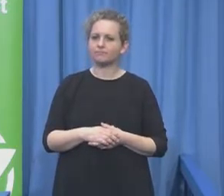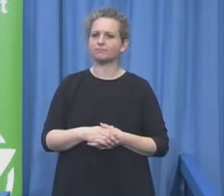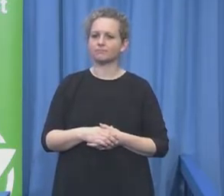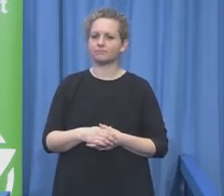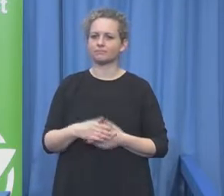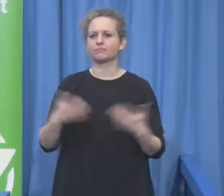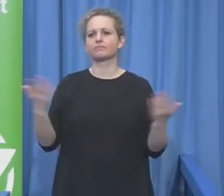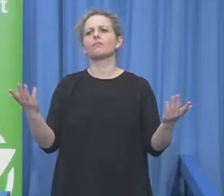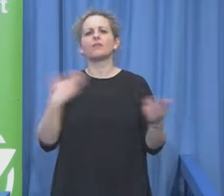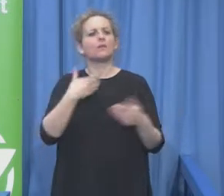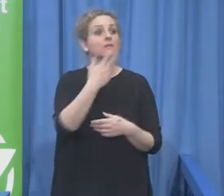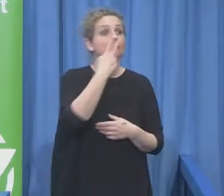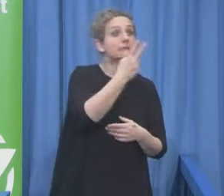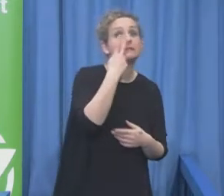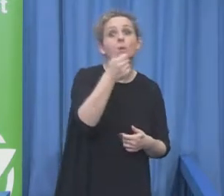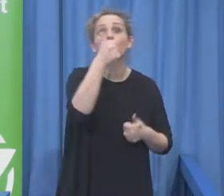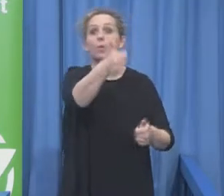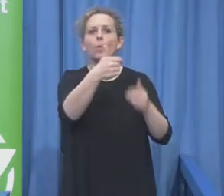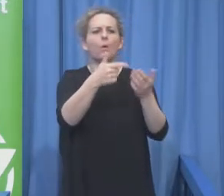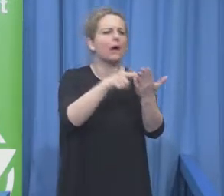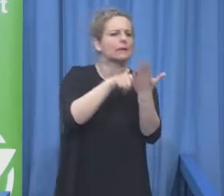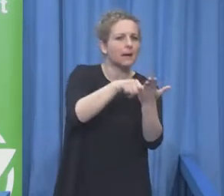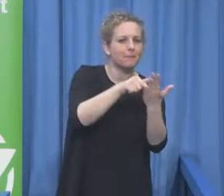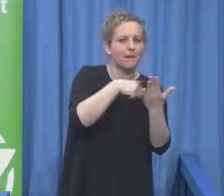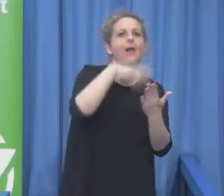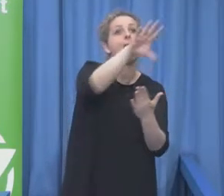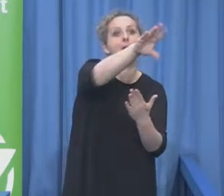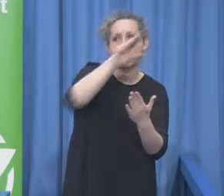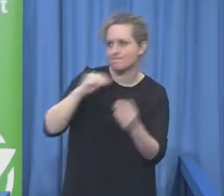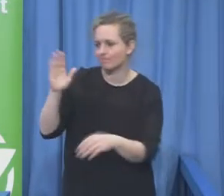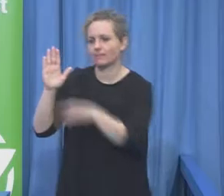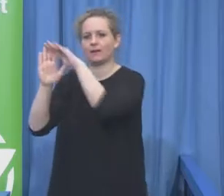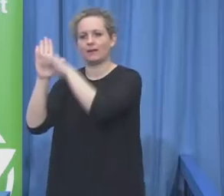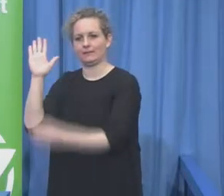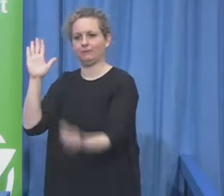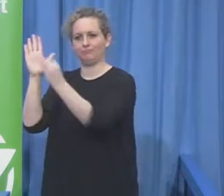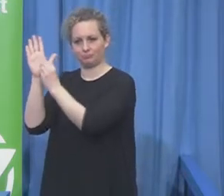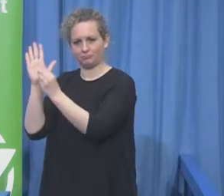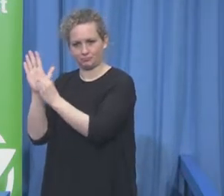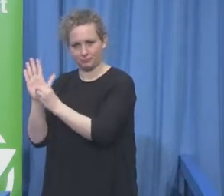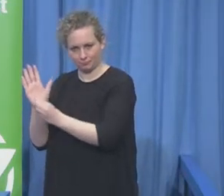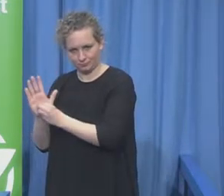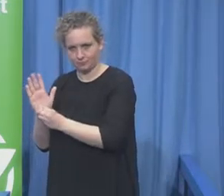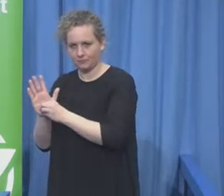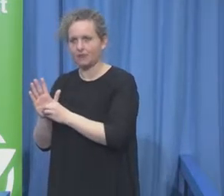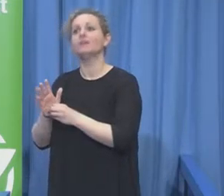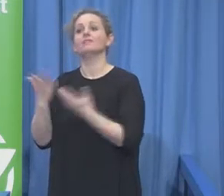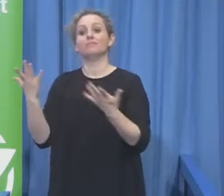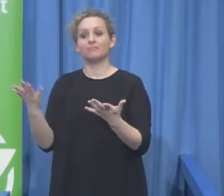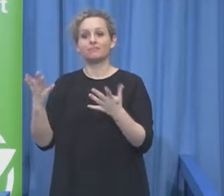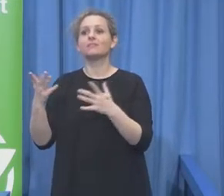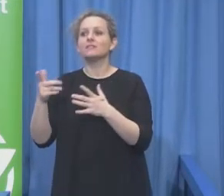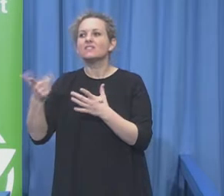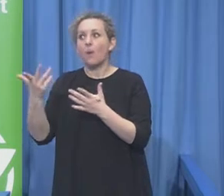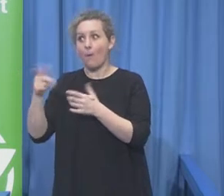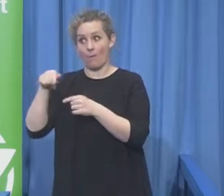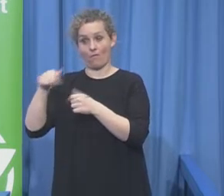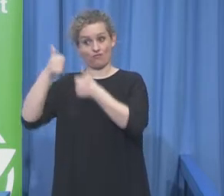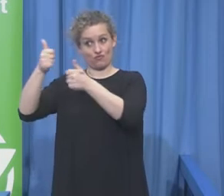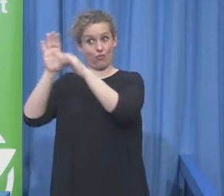and research work from this is gone into the landmark bill, the Persons with Disability Bill, which passed in India last month.